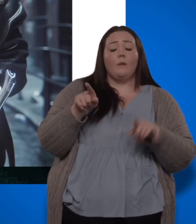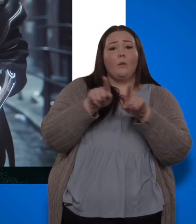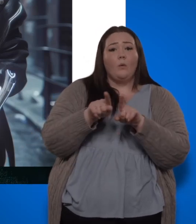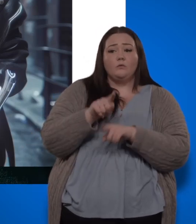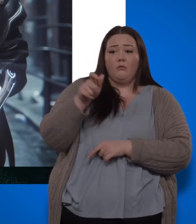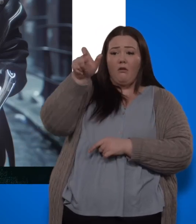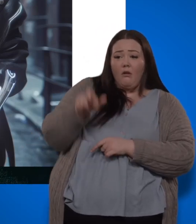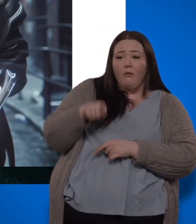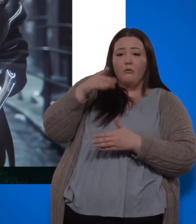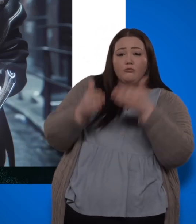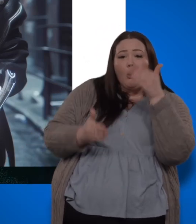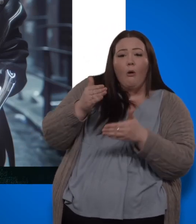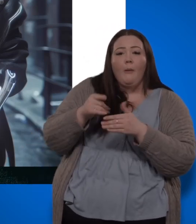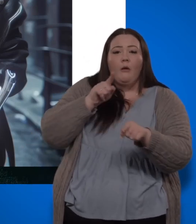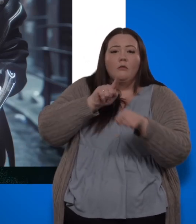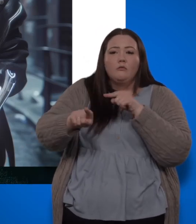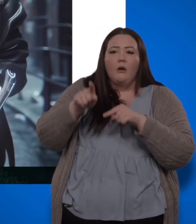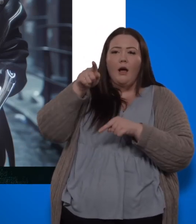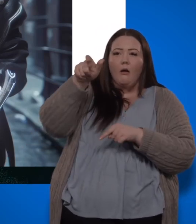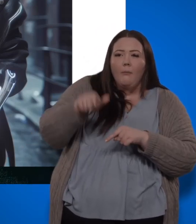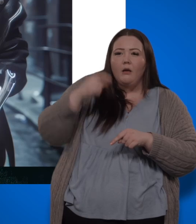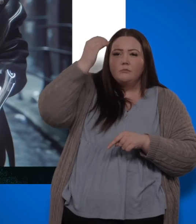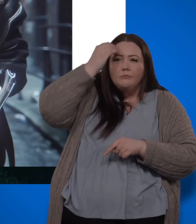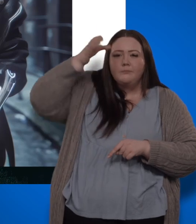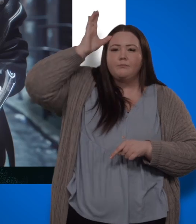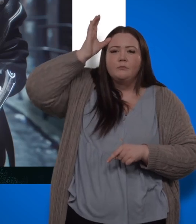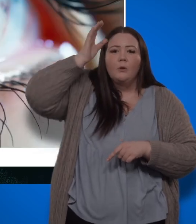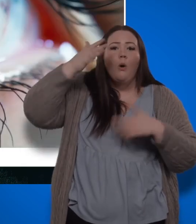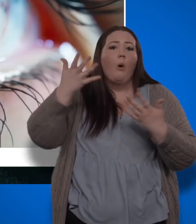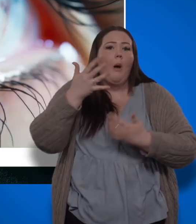being with sophisticated implants.